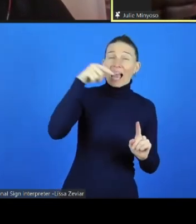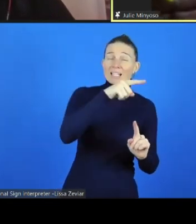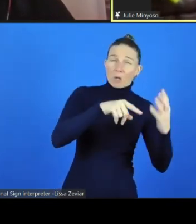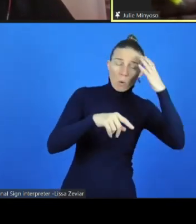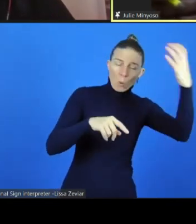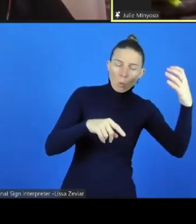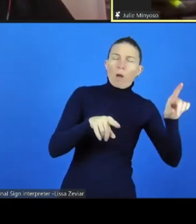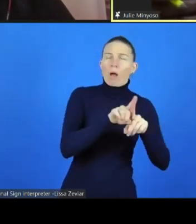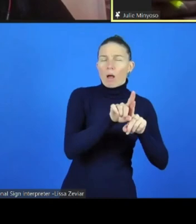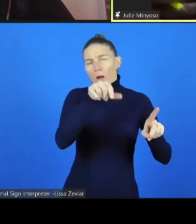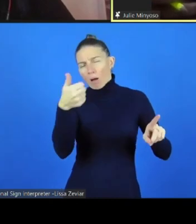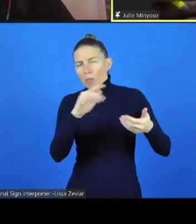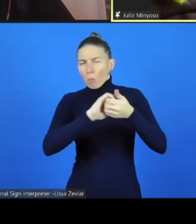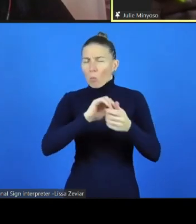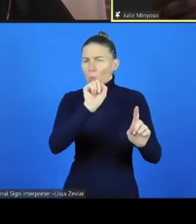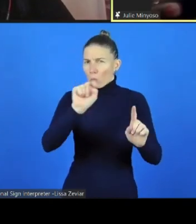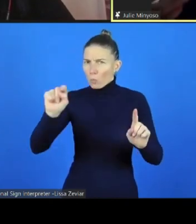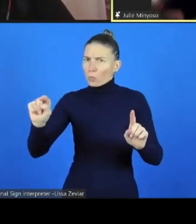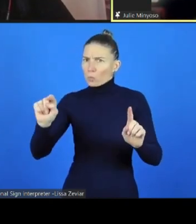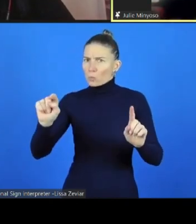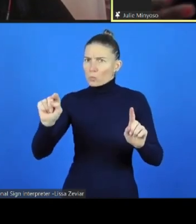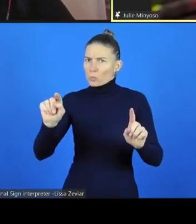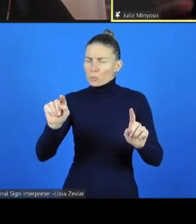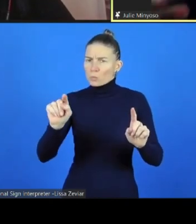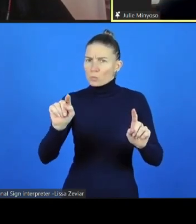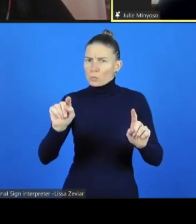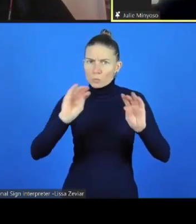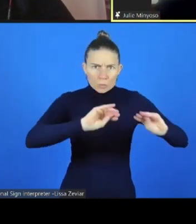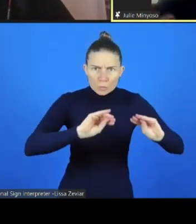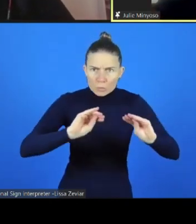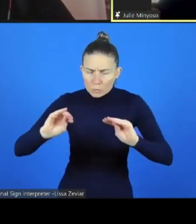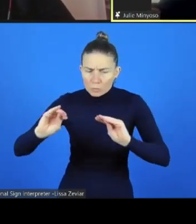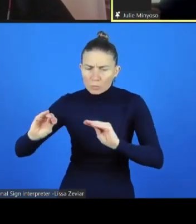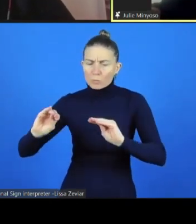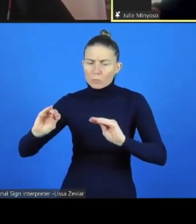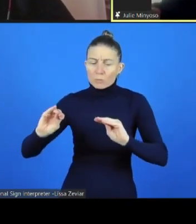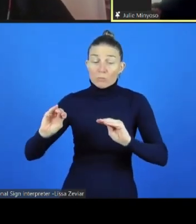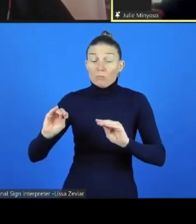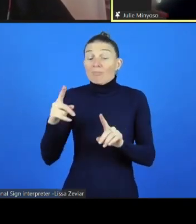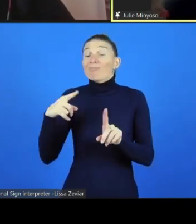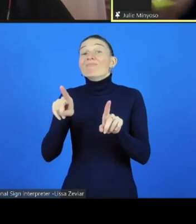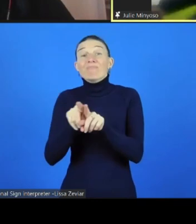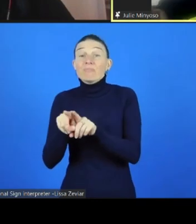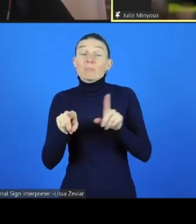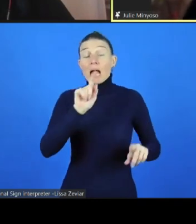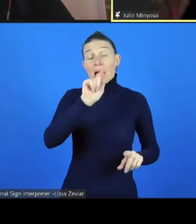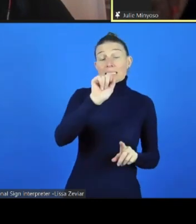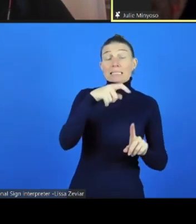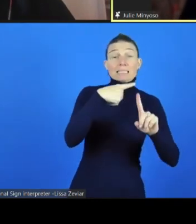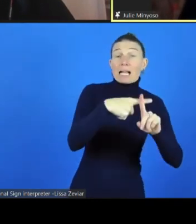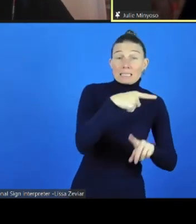that, you know, there are those tax rebates to employers who engage persons with disabilities. Thank you very